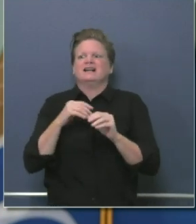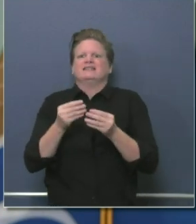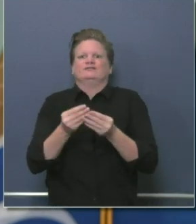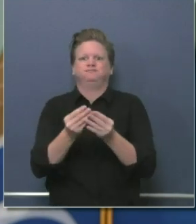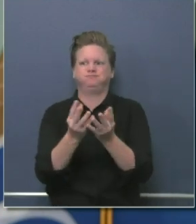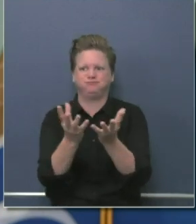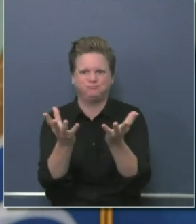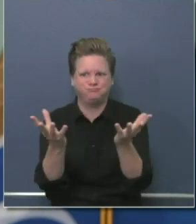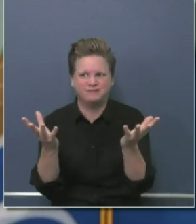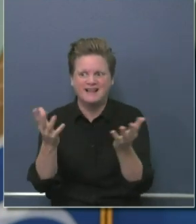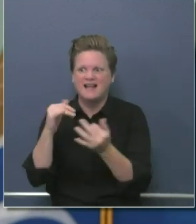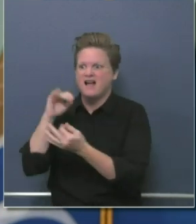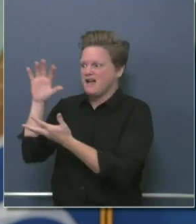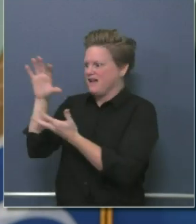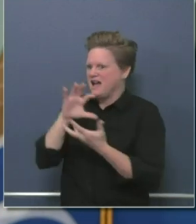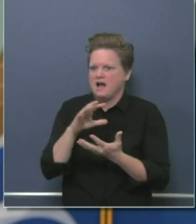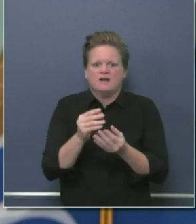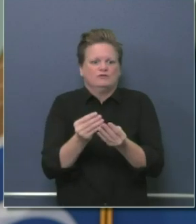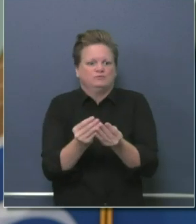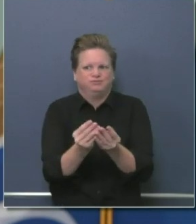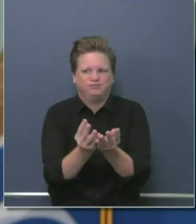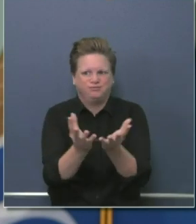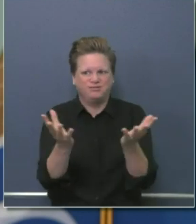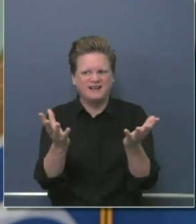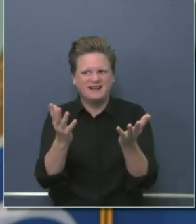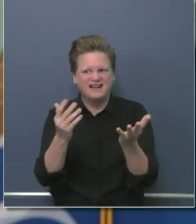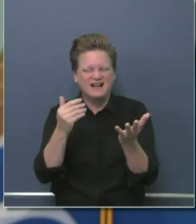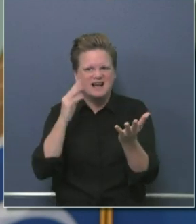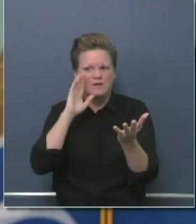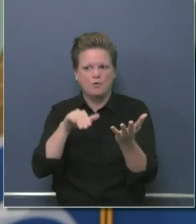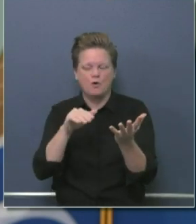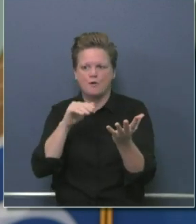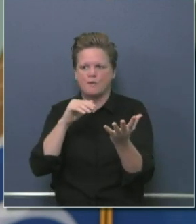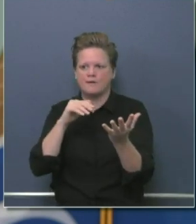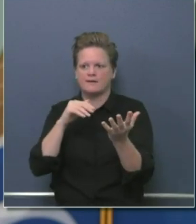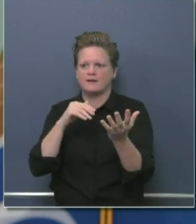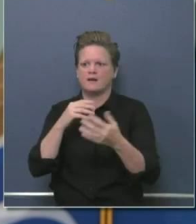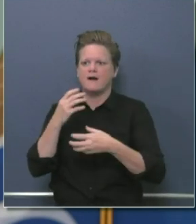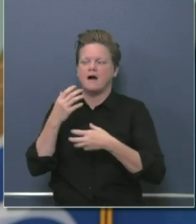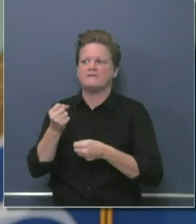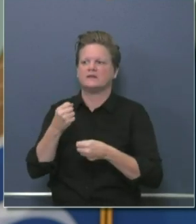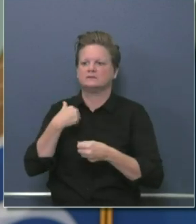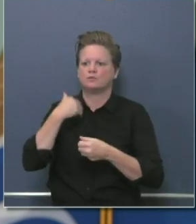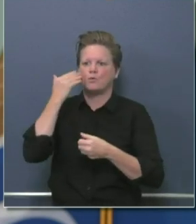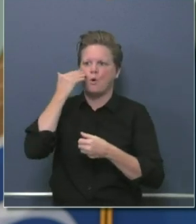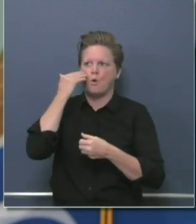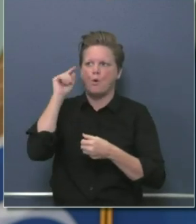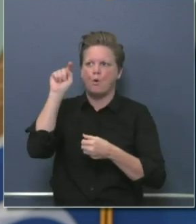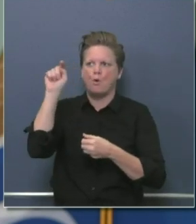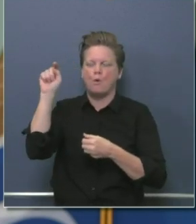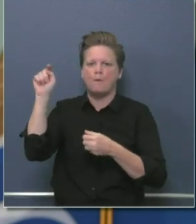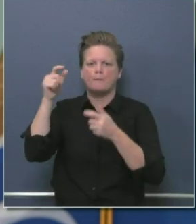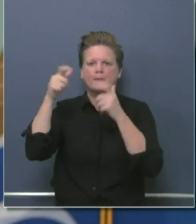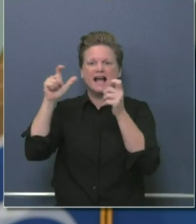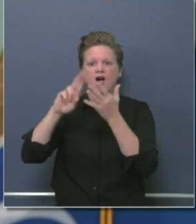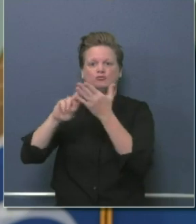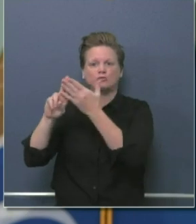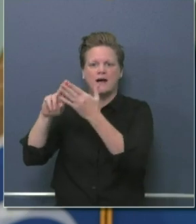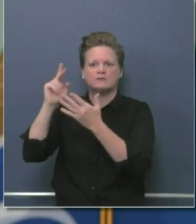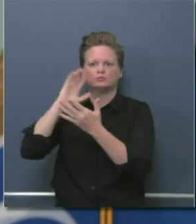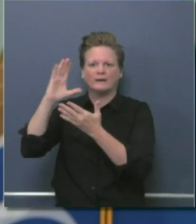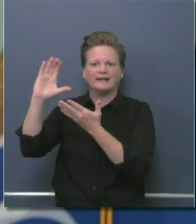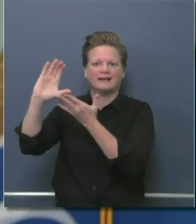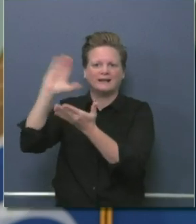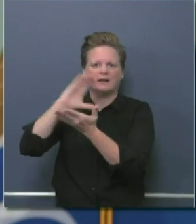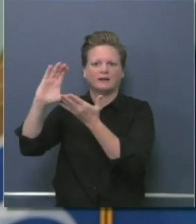why I told the team, guys, just now I'm confident this is coming in. Remember, we wanted this to get done, and we're confident it's happening. Again, some